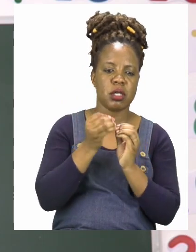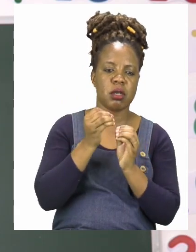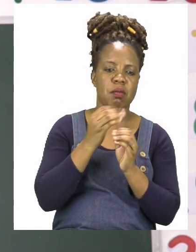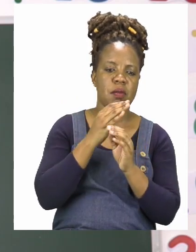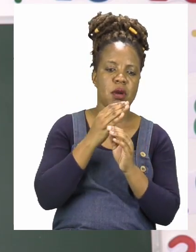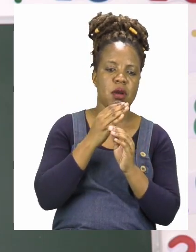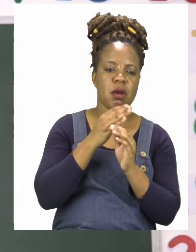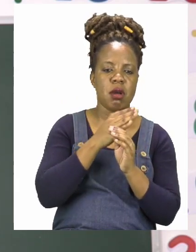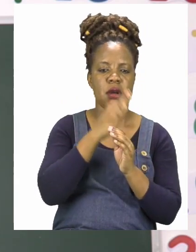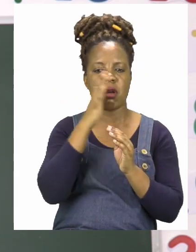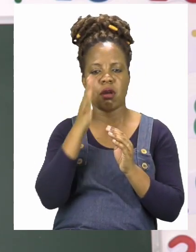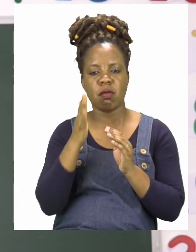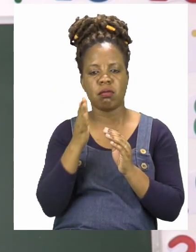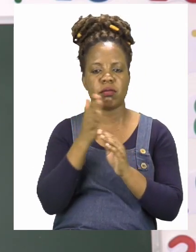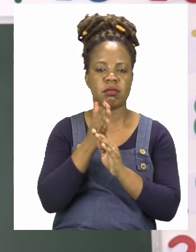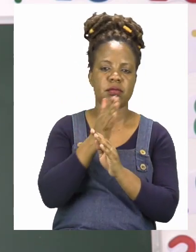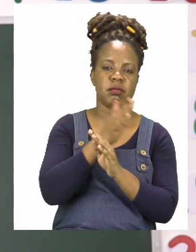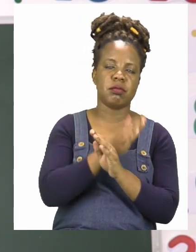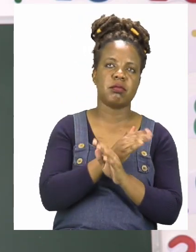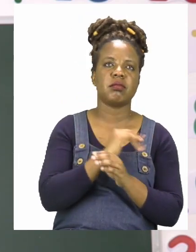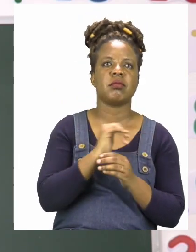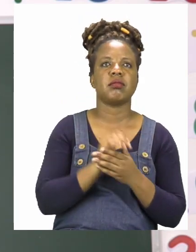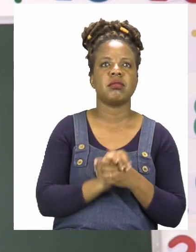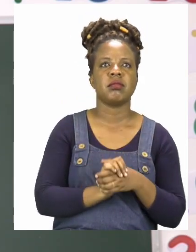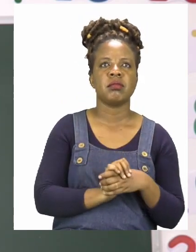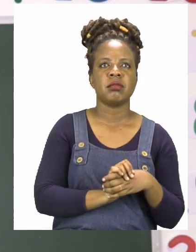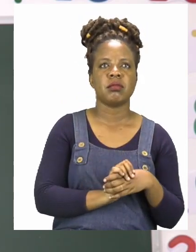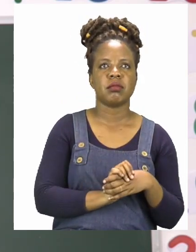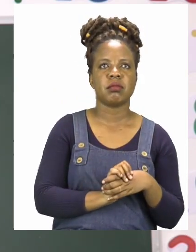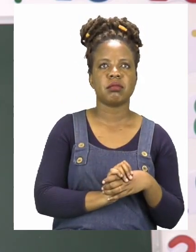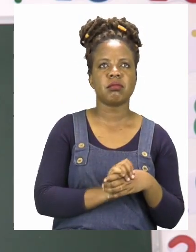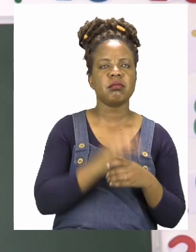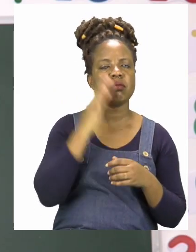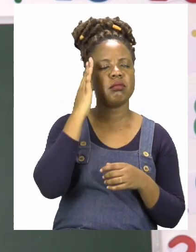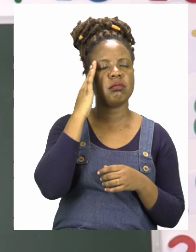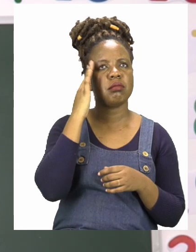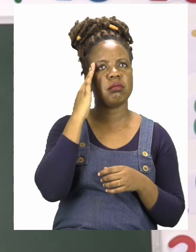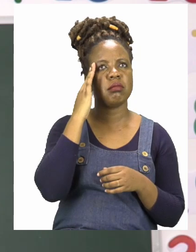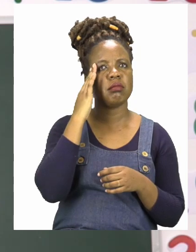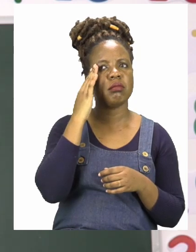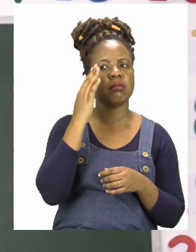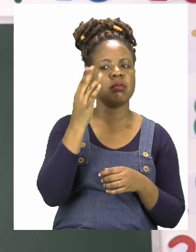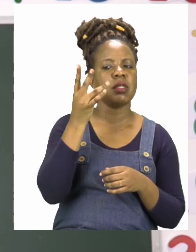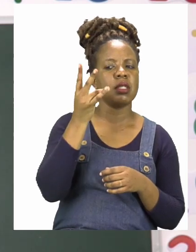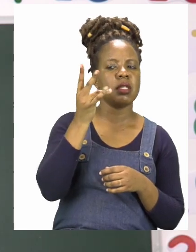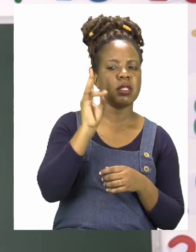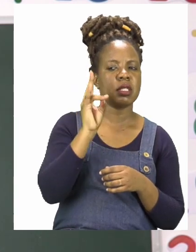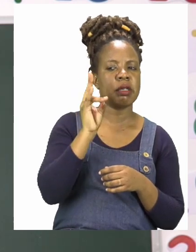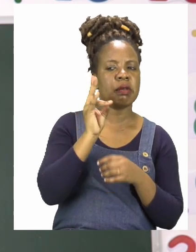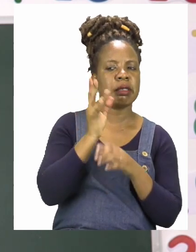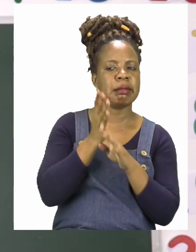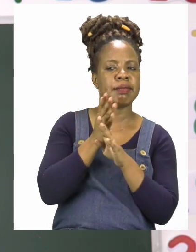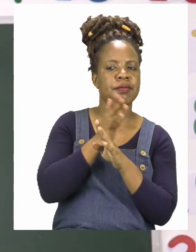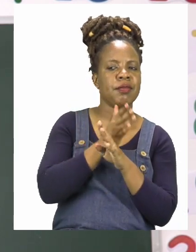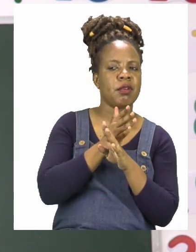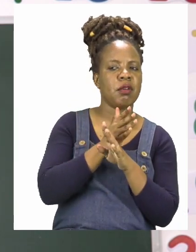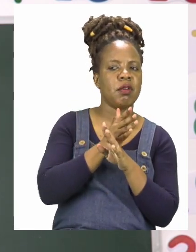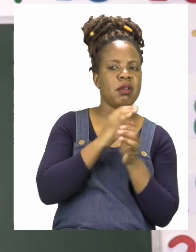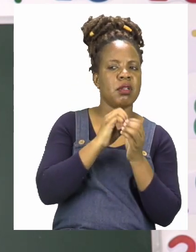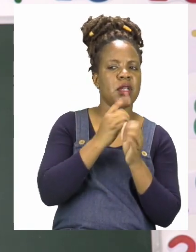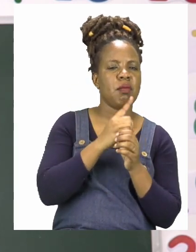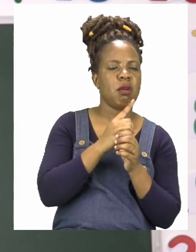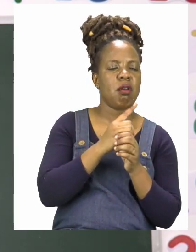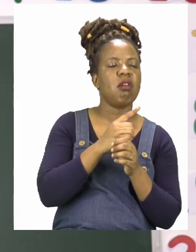7. We know that before 7 is the number 6. And we already have our tens, 3. So we